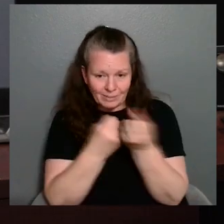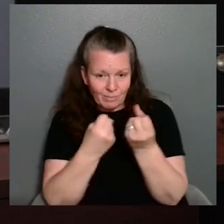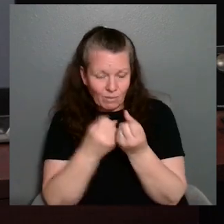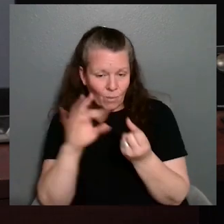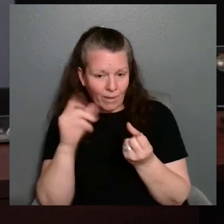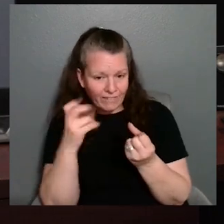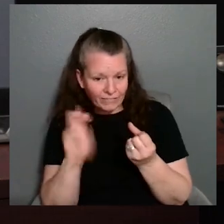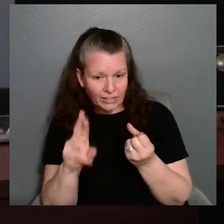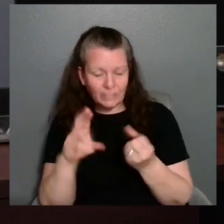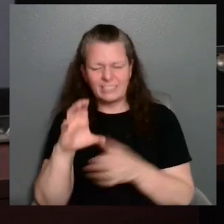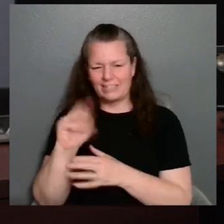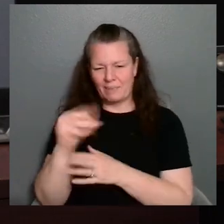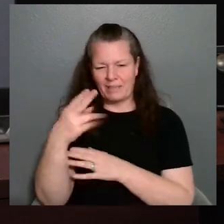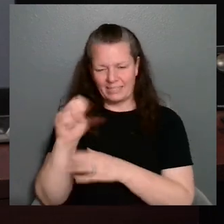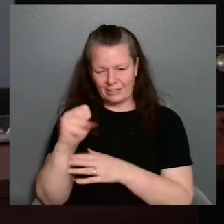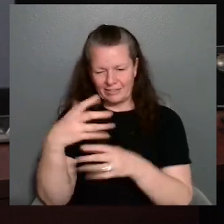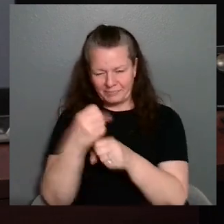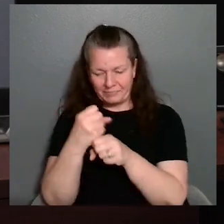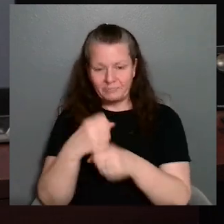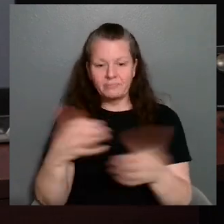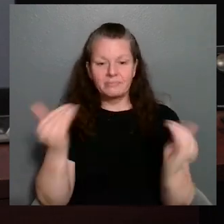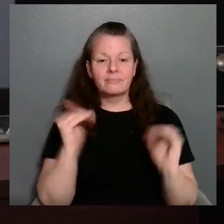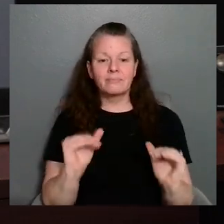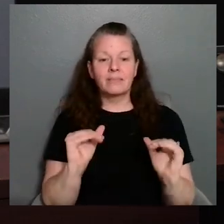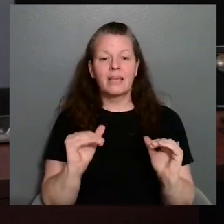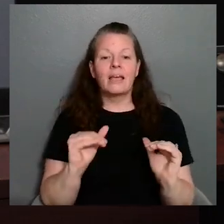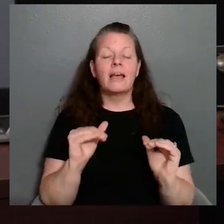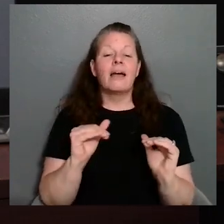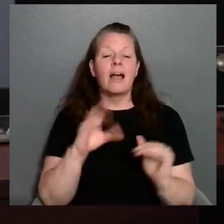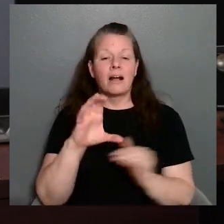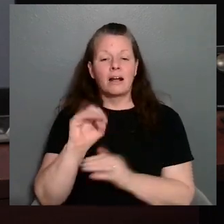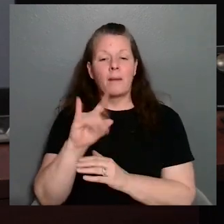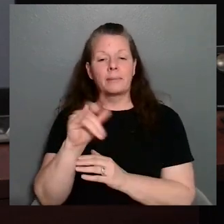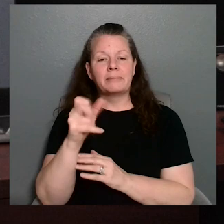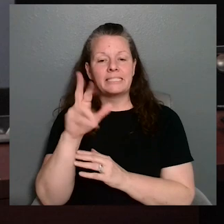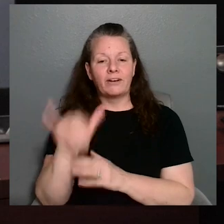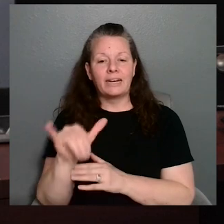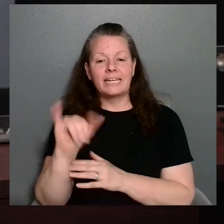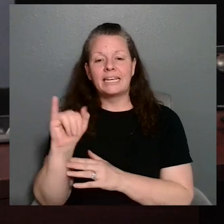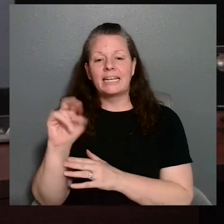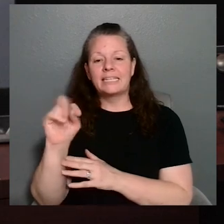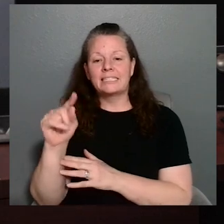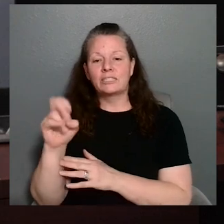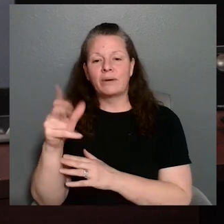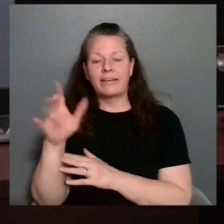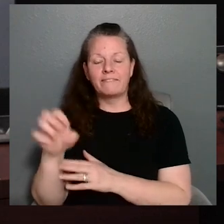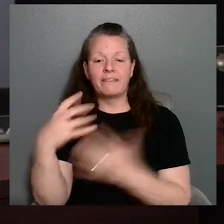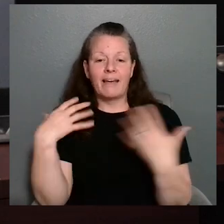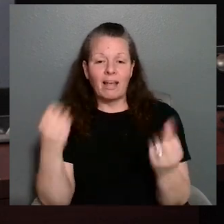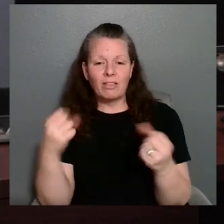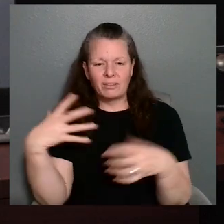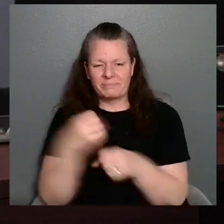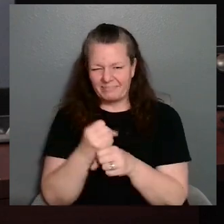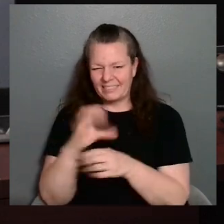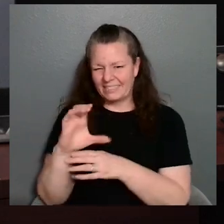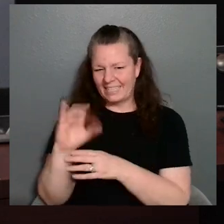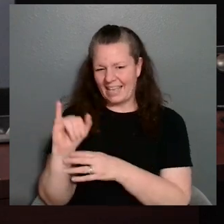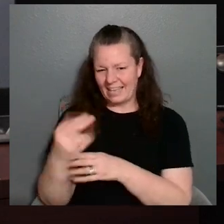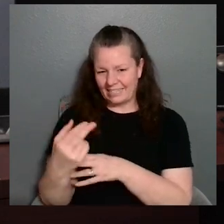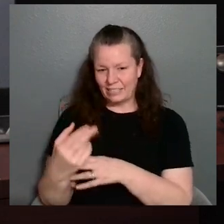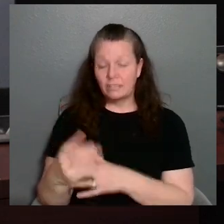Community Mental Health Support Waiver, CMHS, Complementary and Integral Health, or